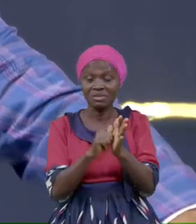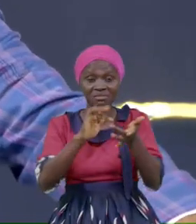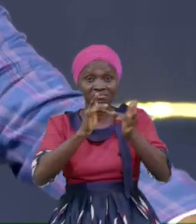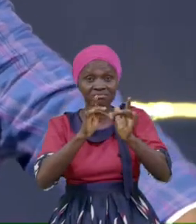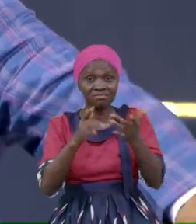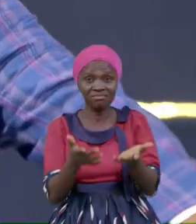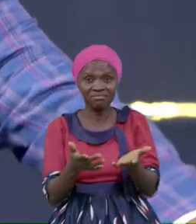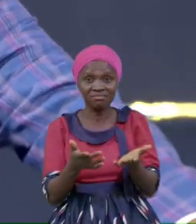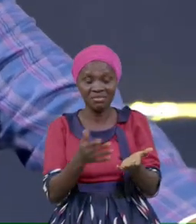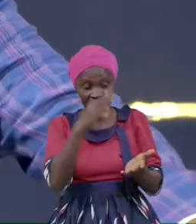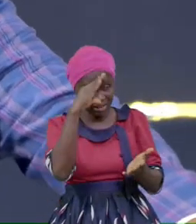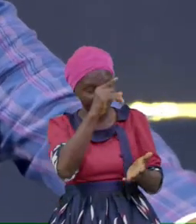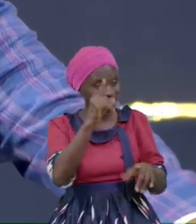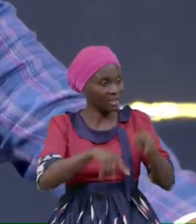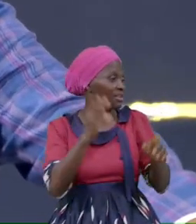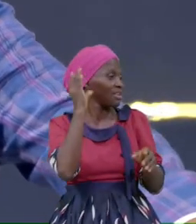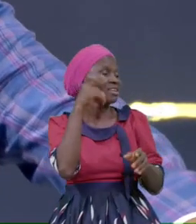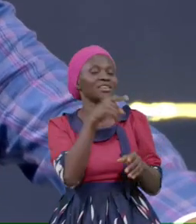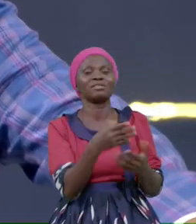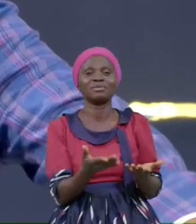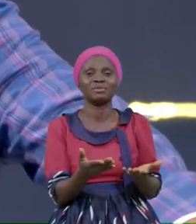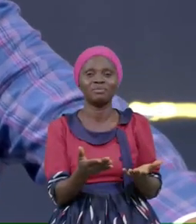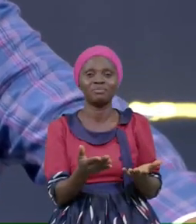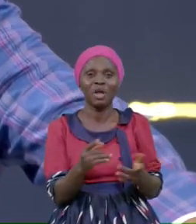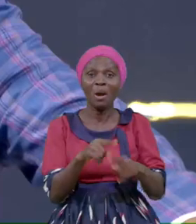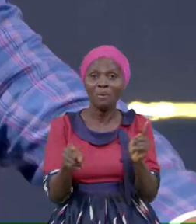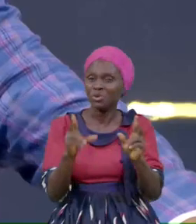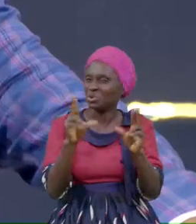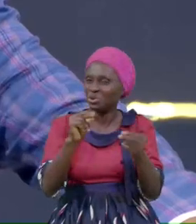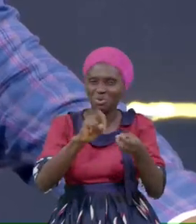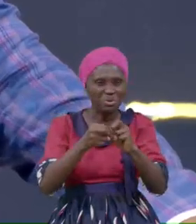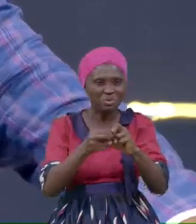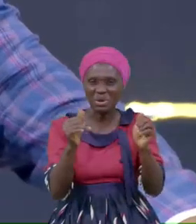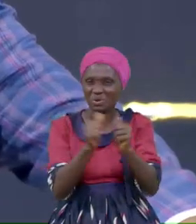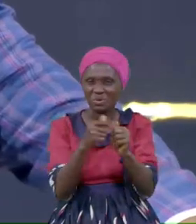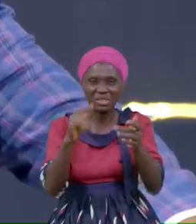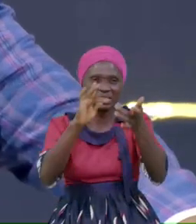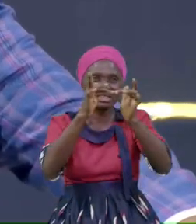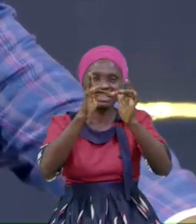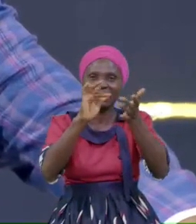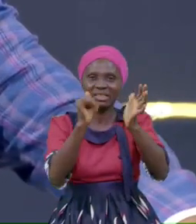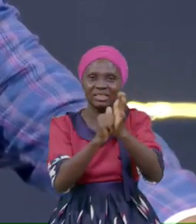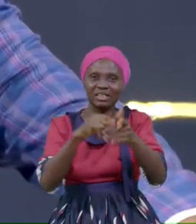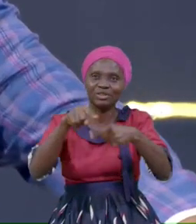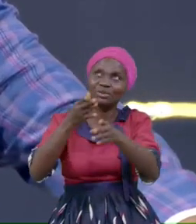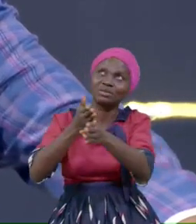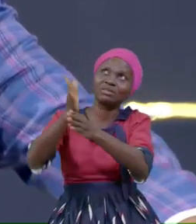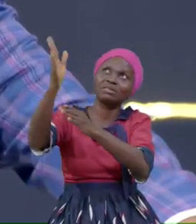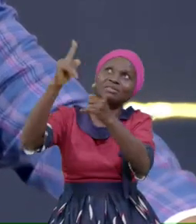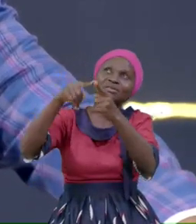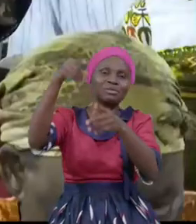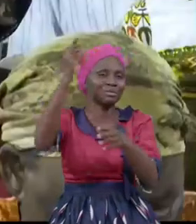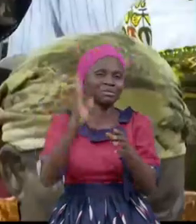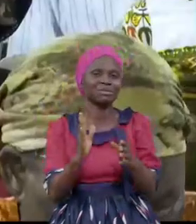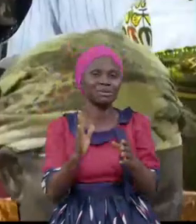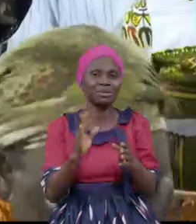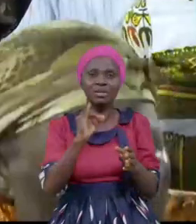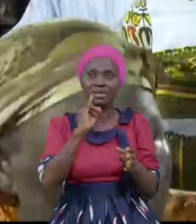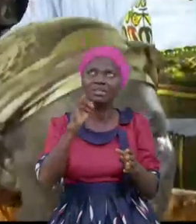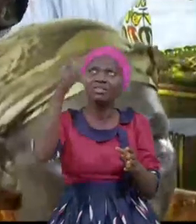you. But there is no problem with the line that goes straight to God. Is he hearing you